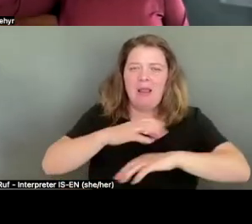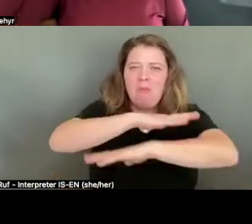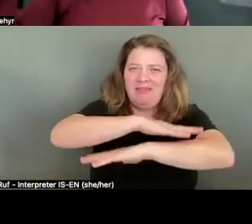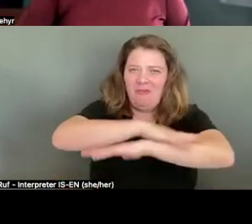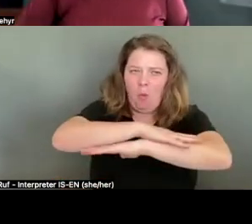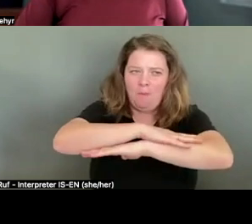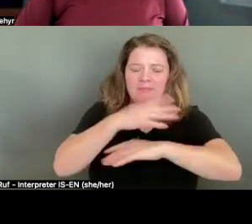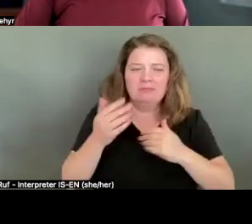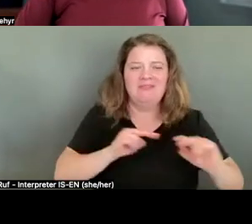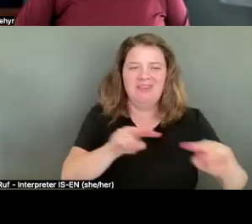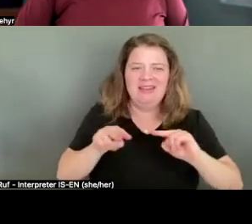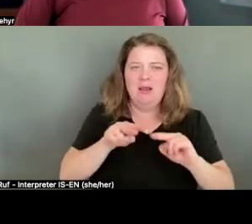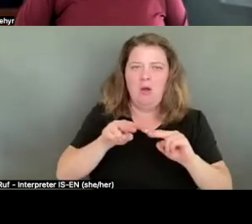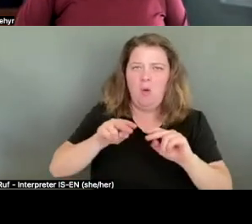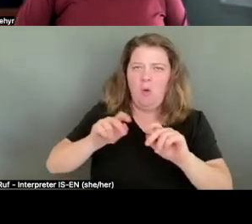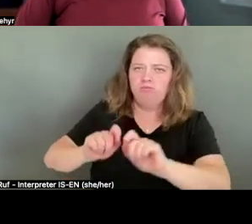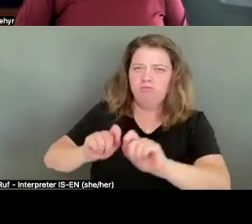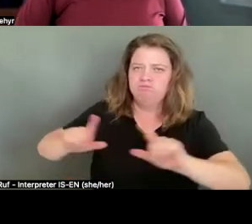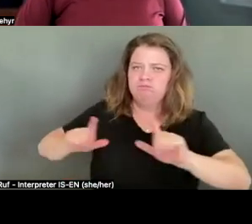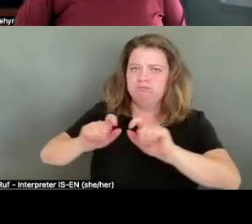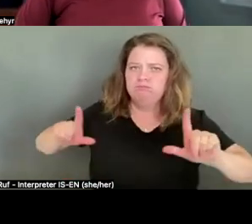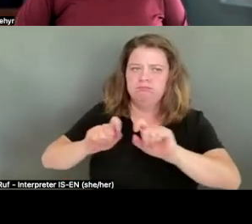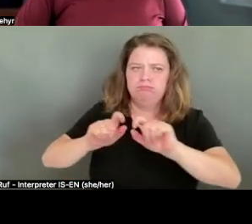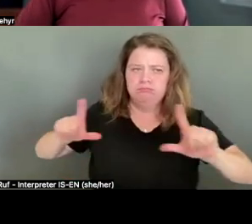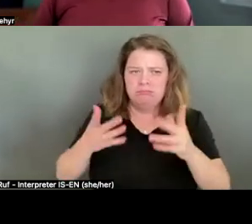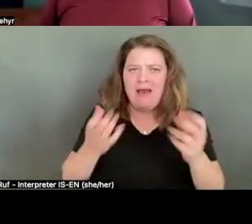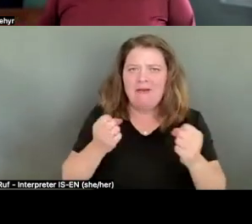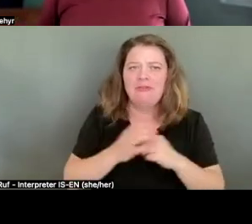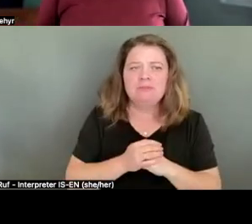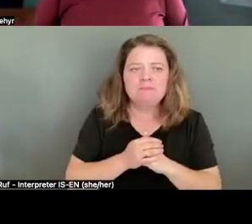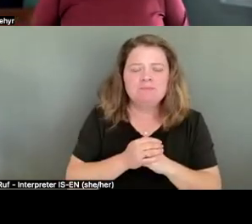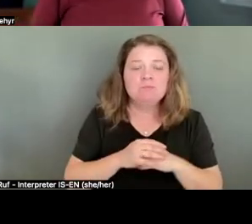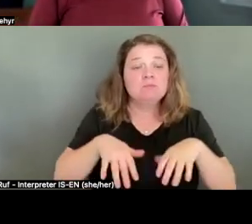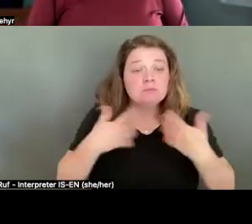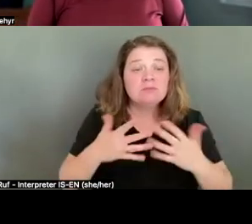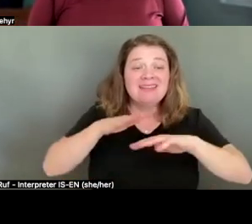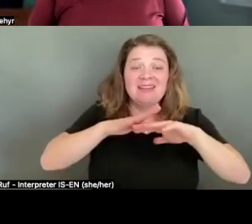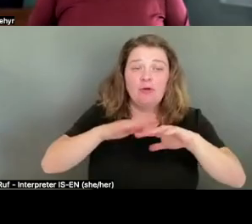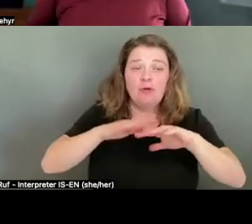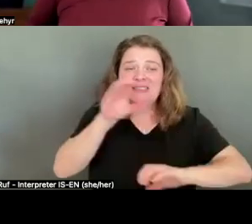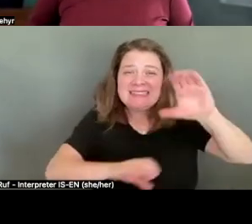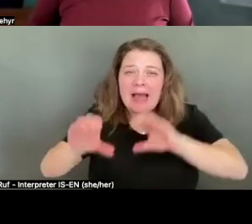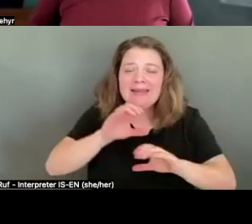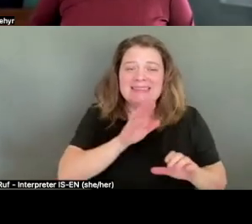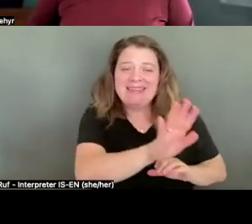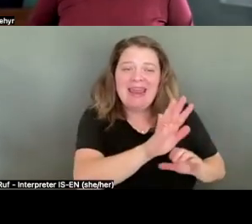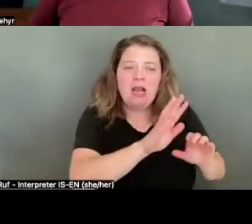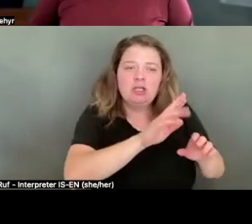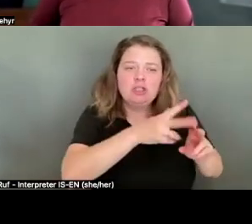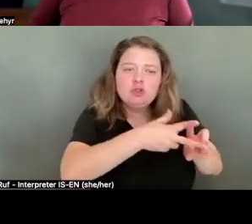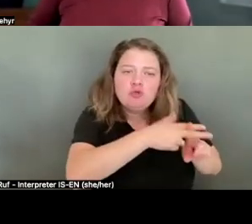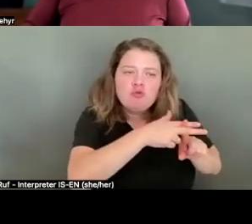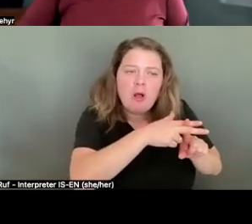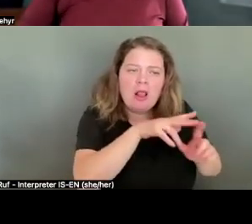video-based data. Using tools from network science, we then constructed semantic networks